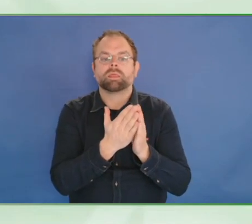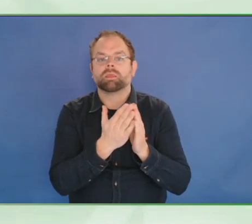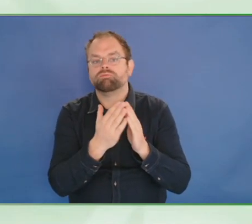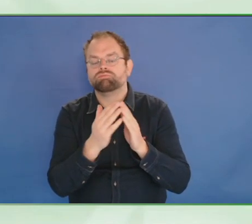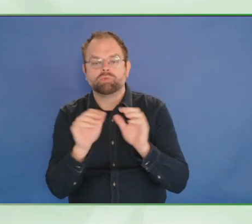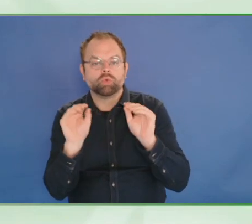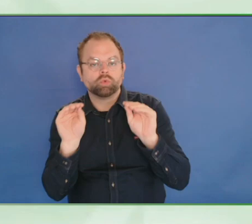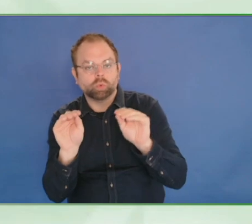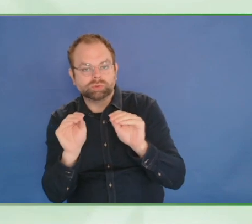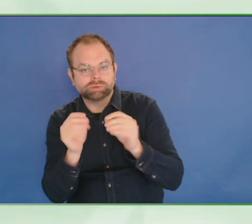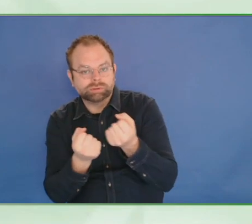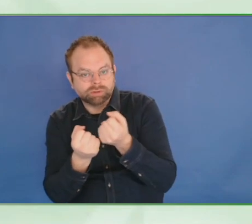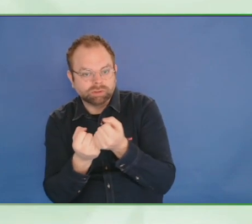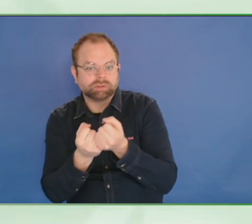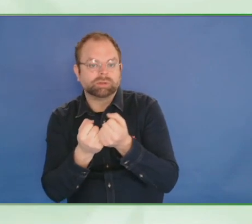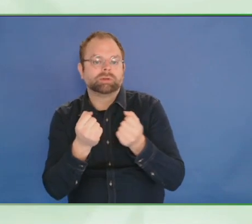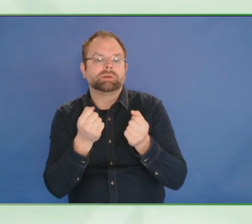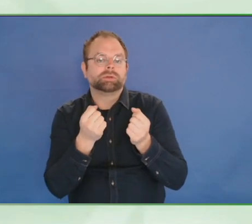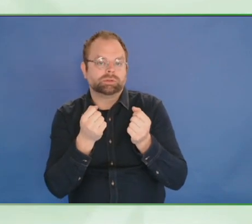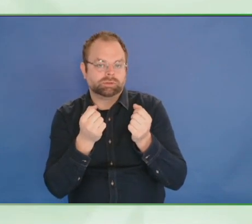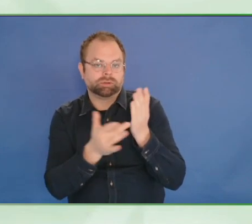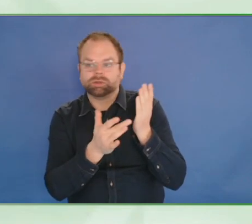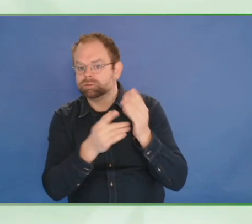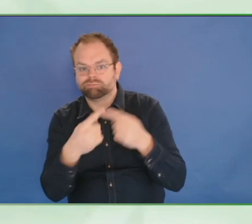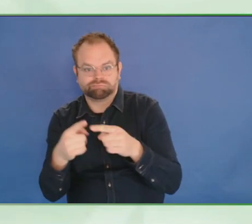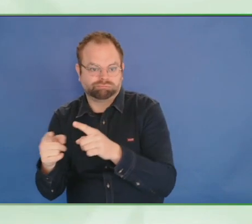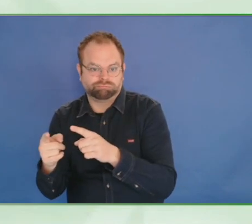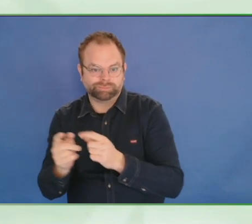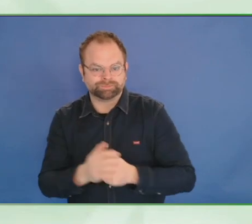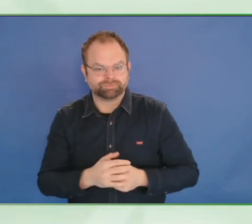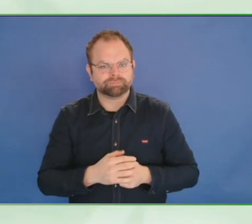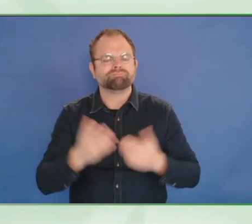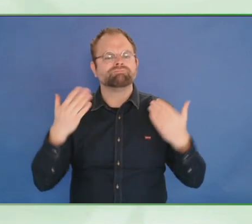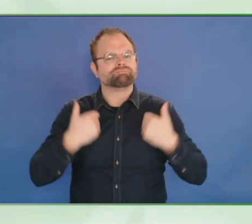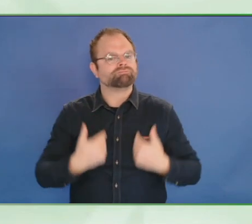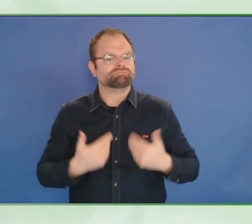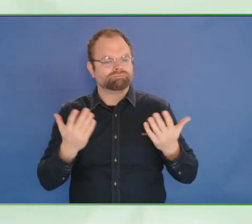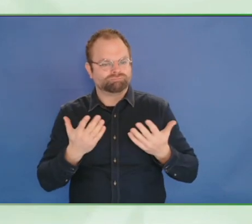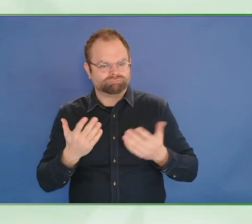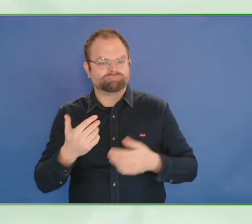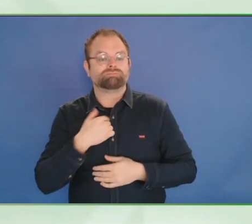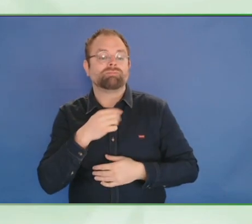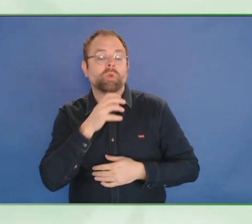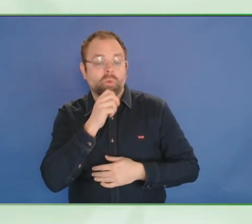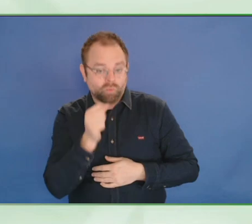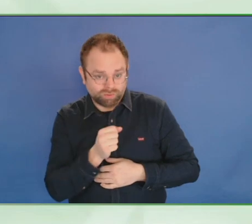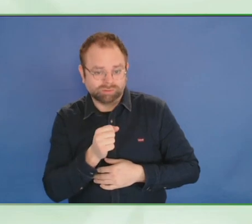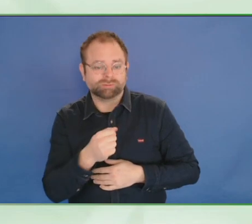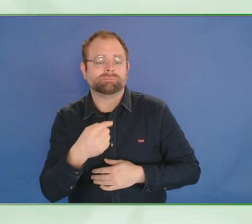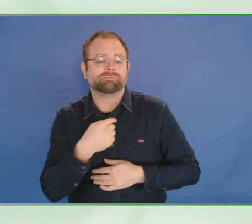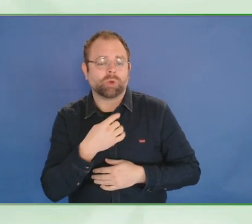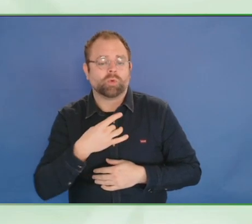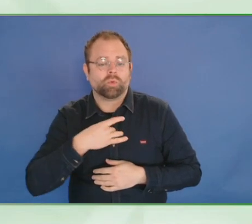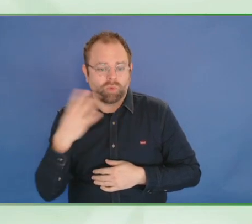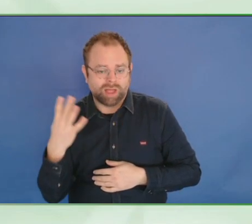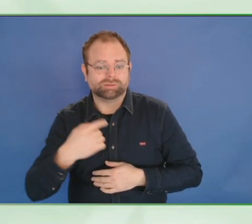I'm white, I'm fat, I'm disabled, and I'm proud. And I'm wearing a black jacket